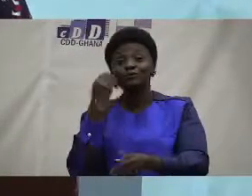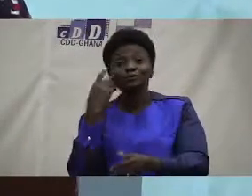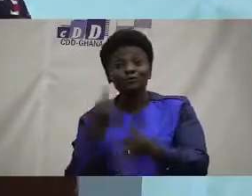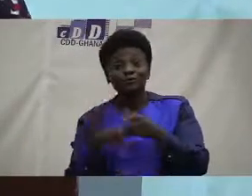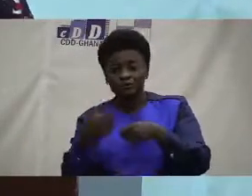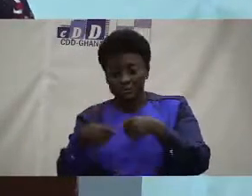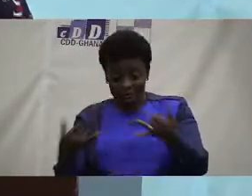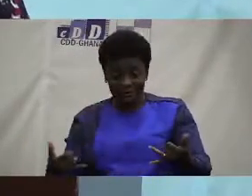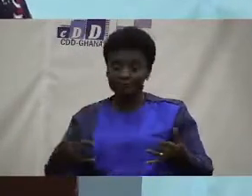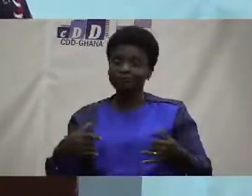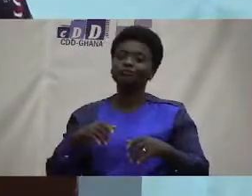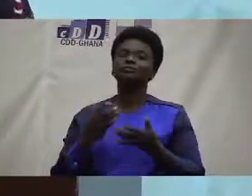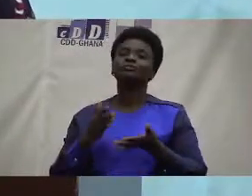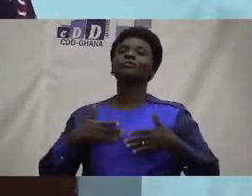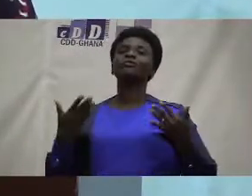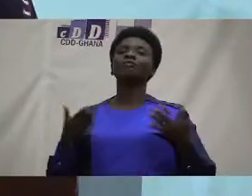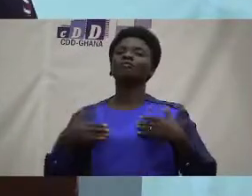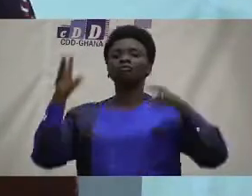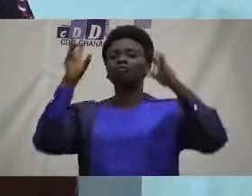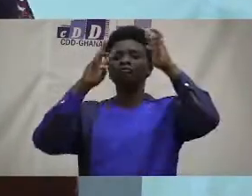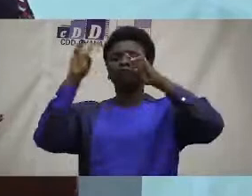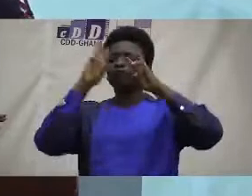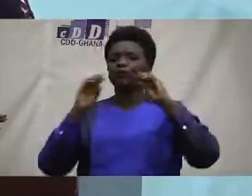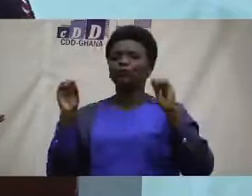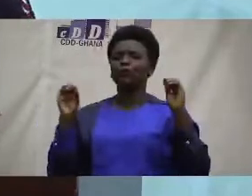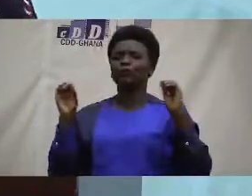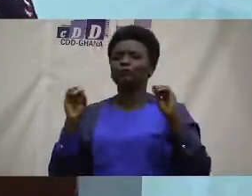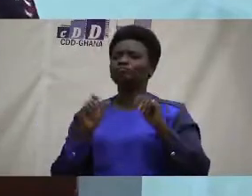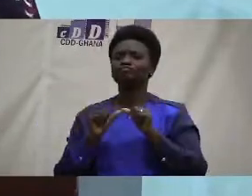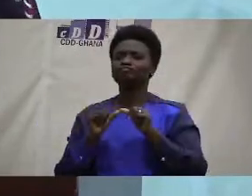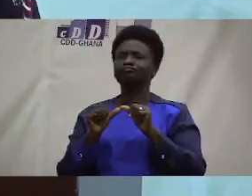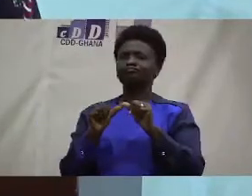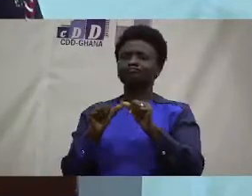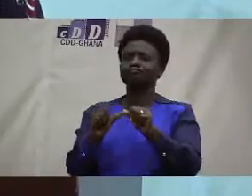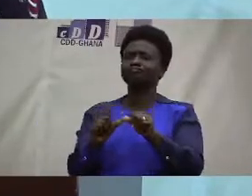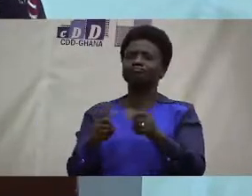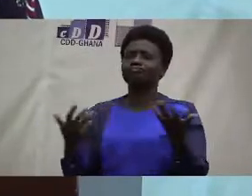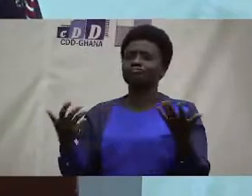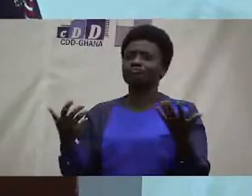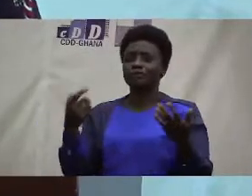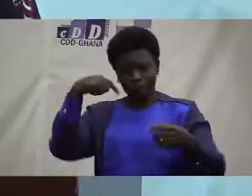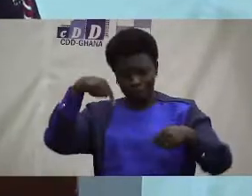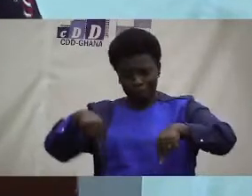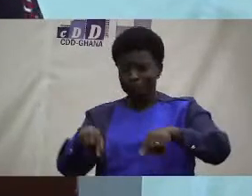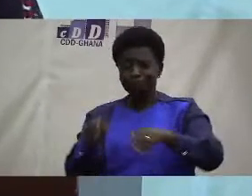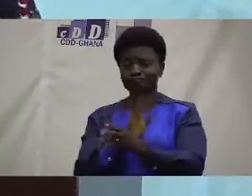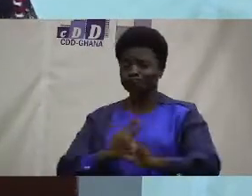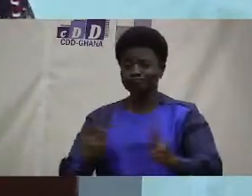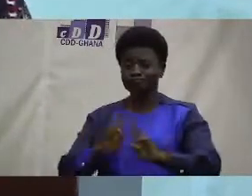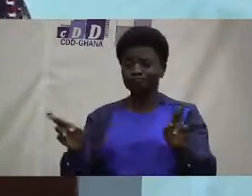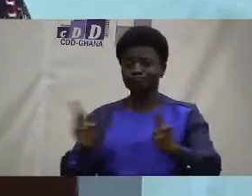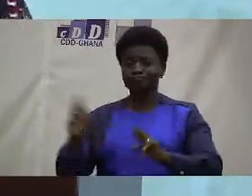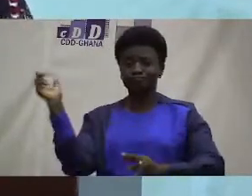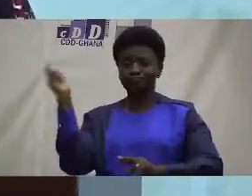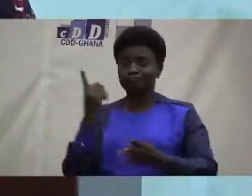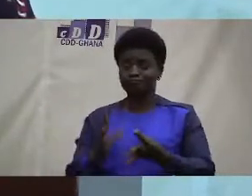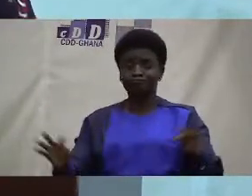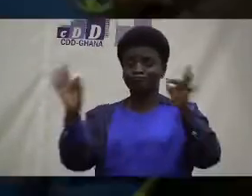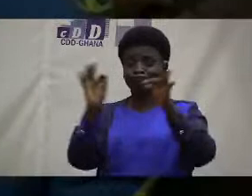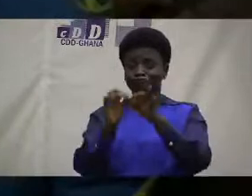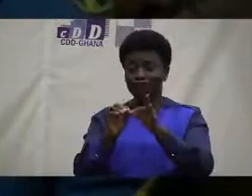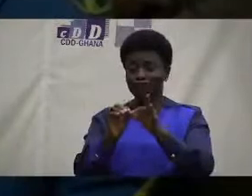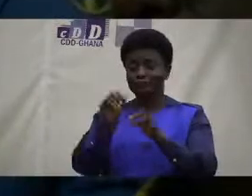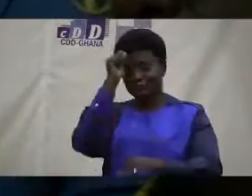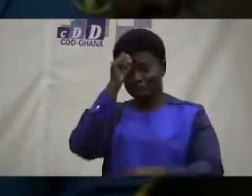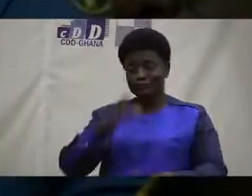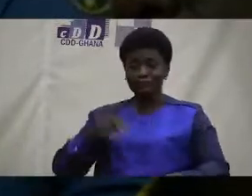to be happy and not worry and let it all go as prepare for this lecture. Distinguished ladies and gentlemen,